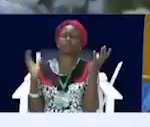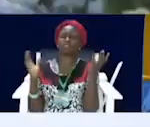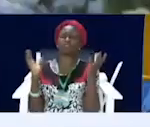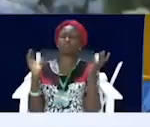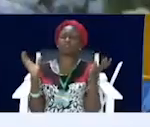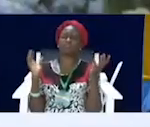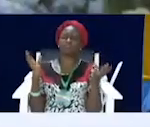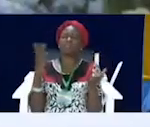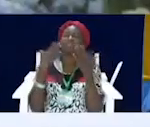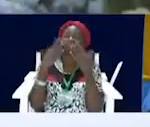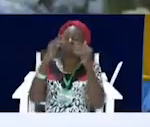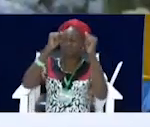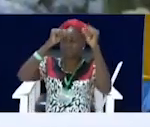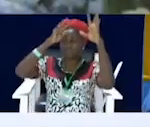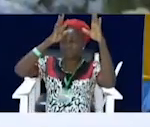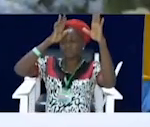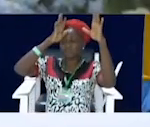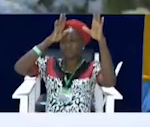Thank you, Father.